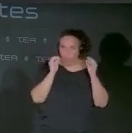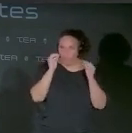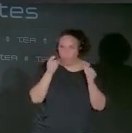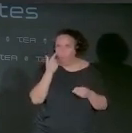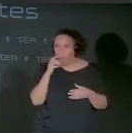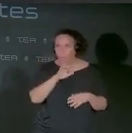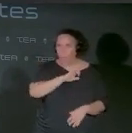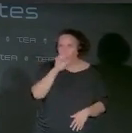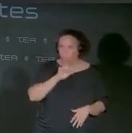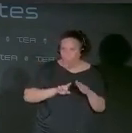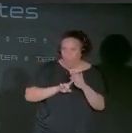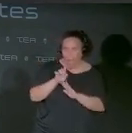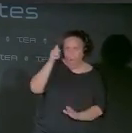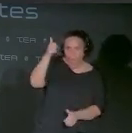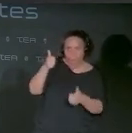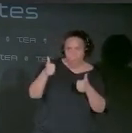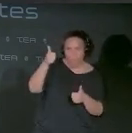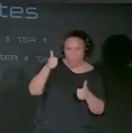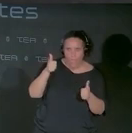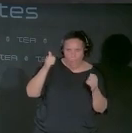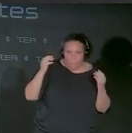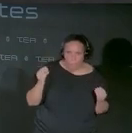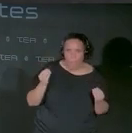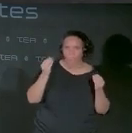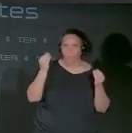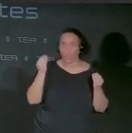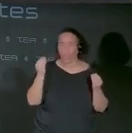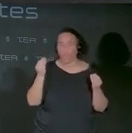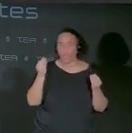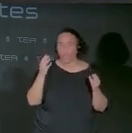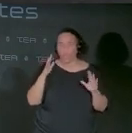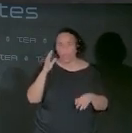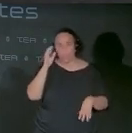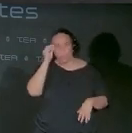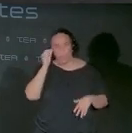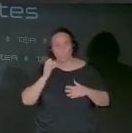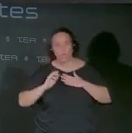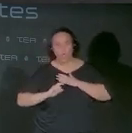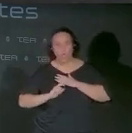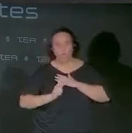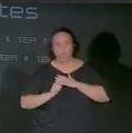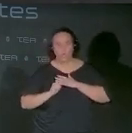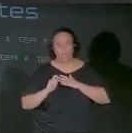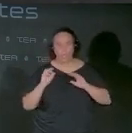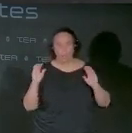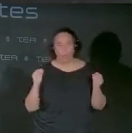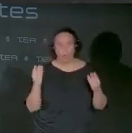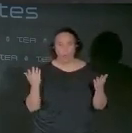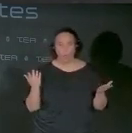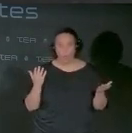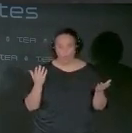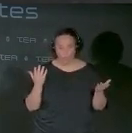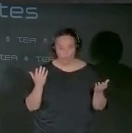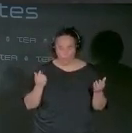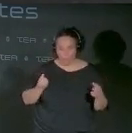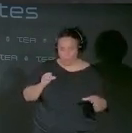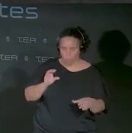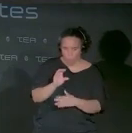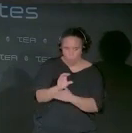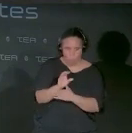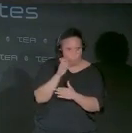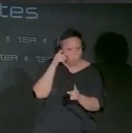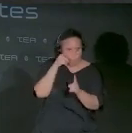the best strategic things is probably to invest in that content creation that Europe has, in that fantastic, and I think you mentioned it